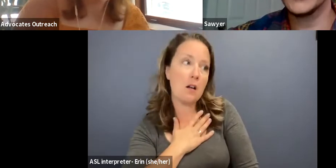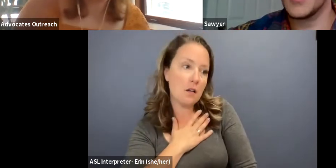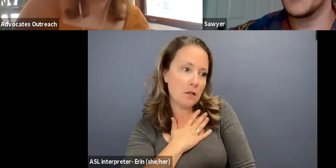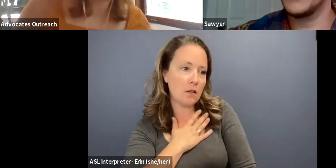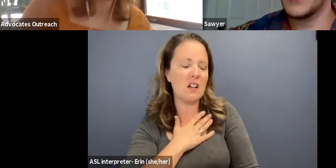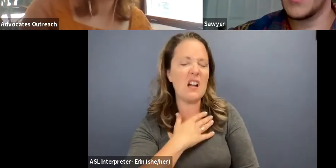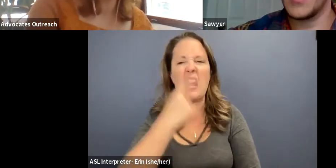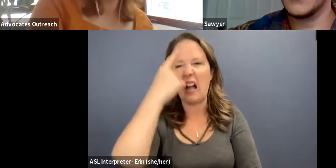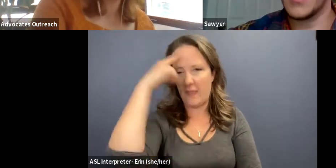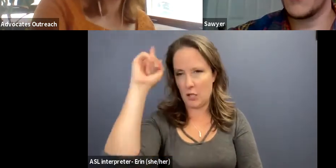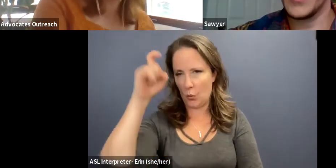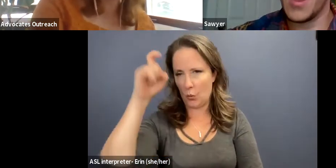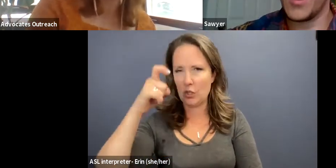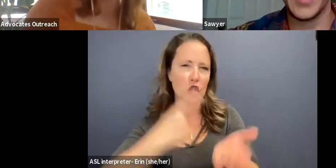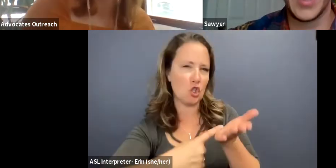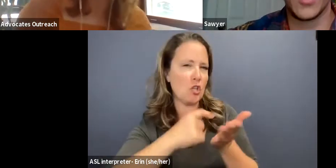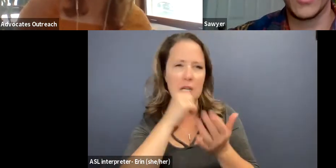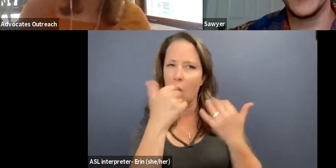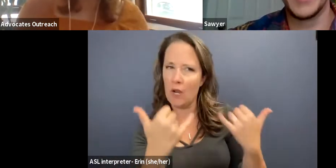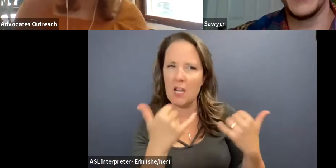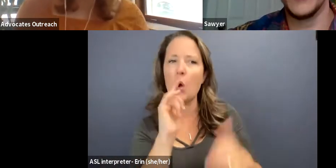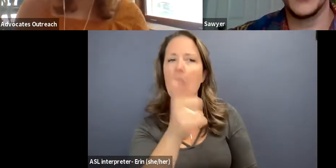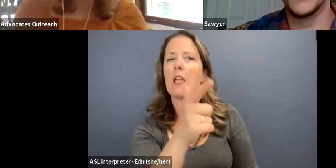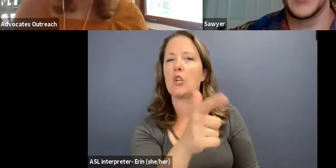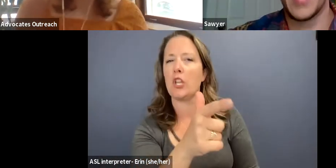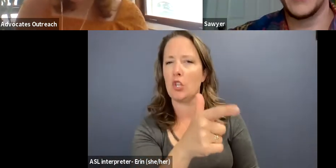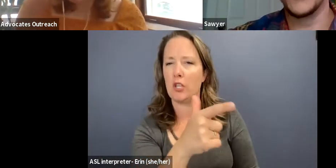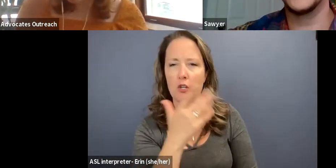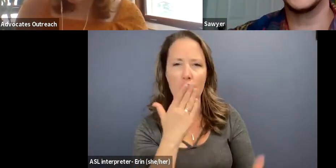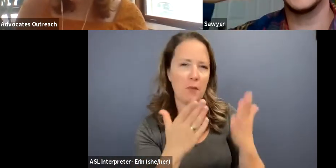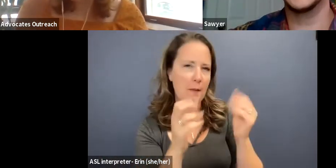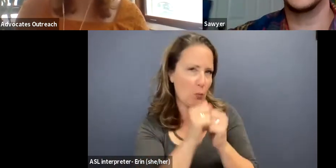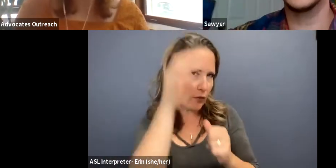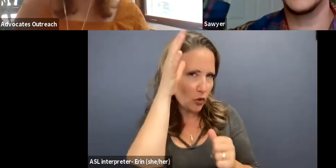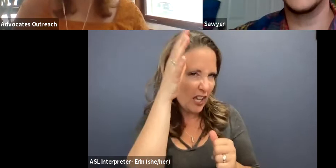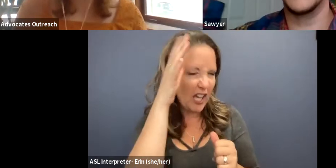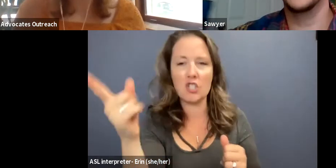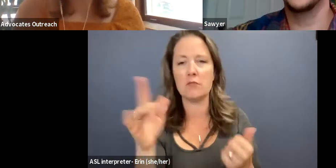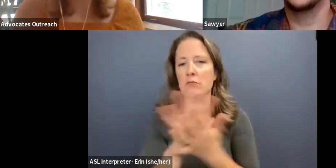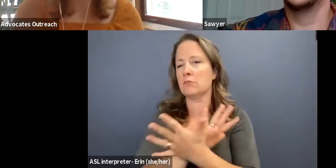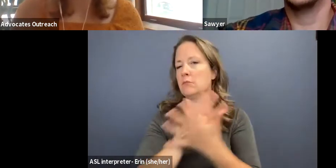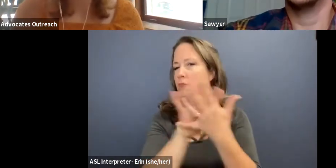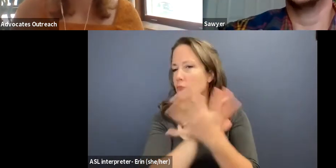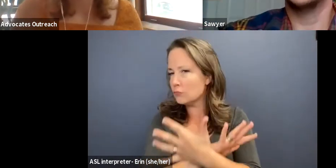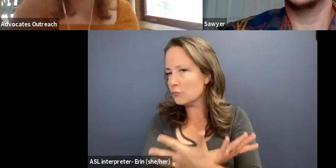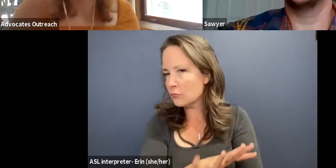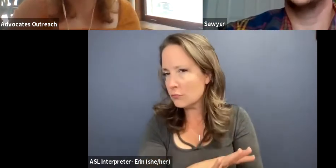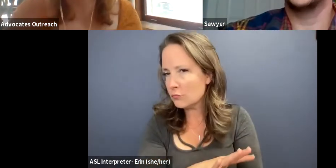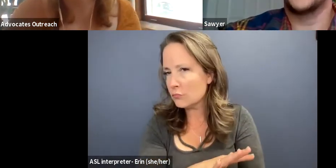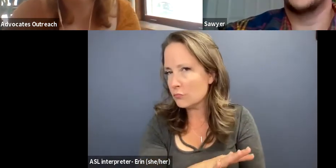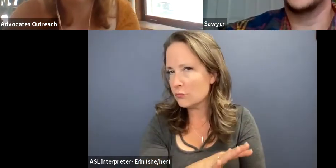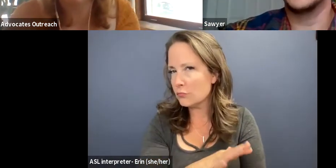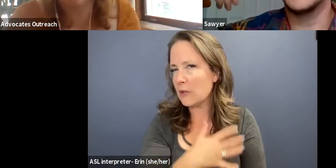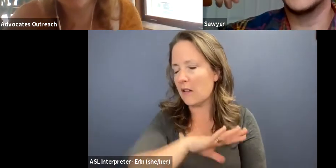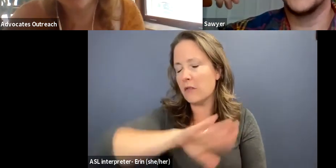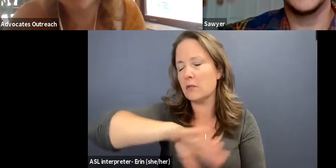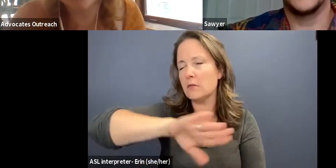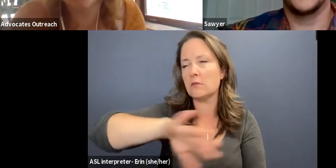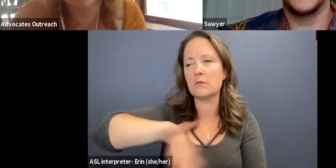All right, moving on to another talking tip. Open communication is key. And so this is